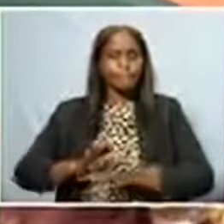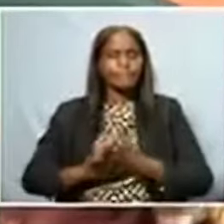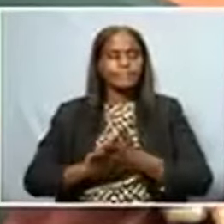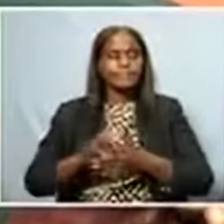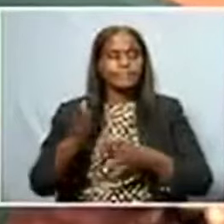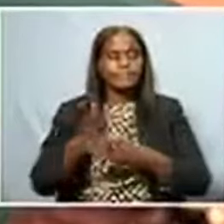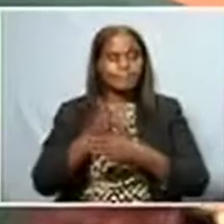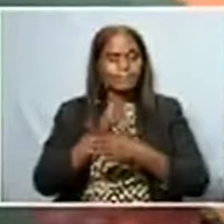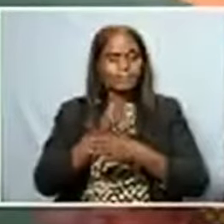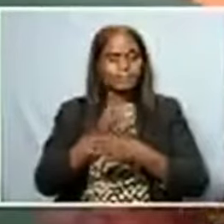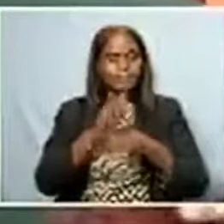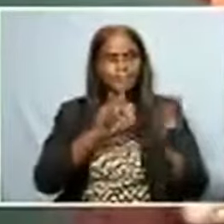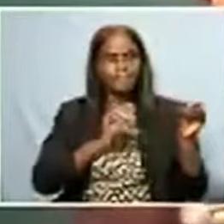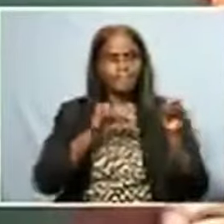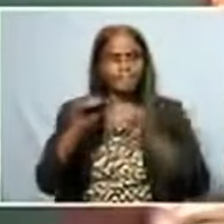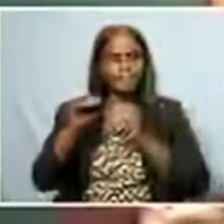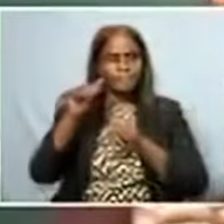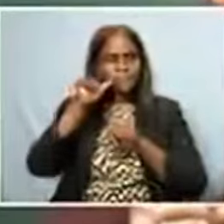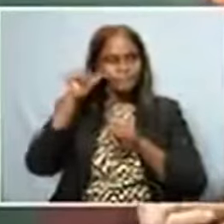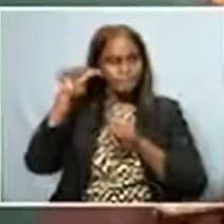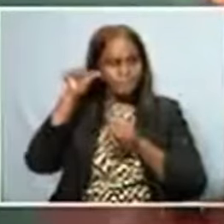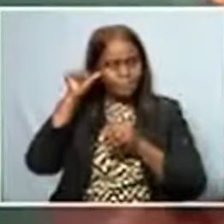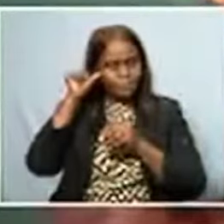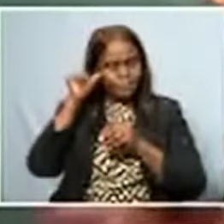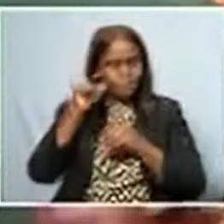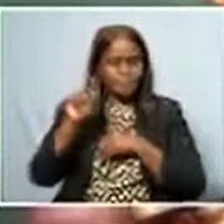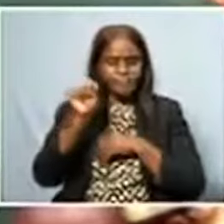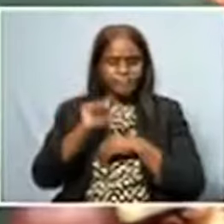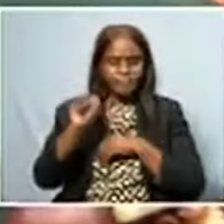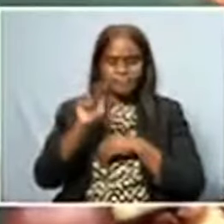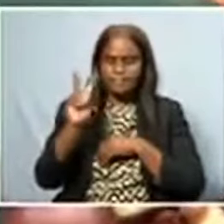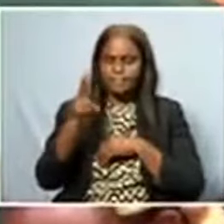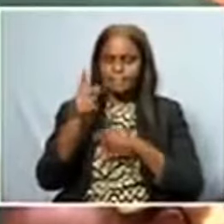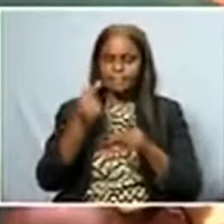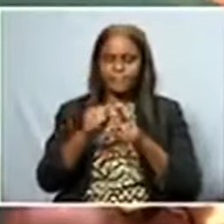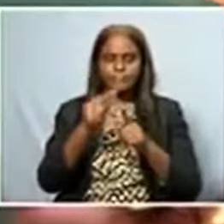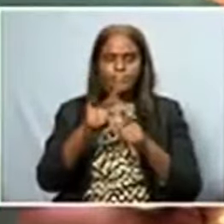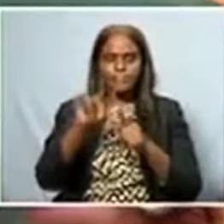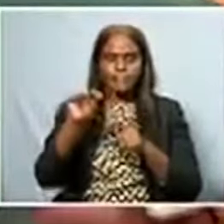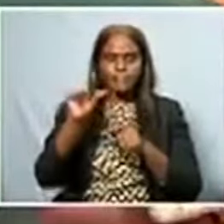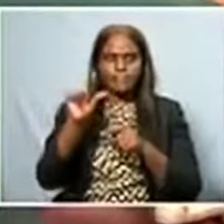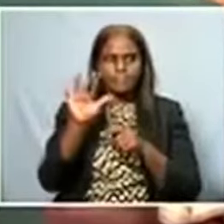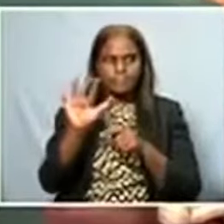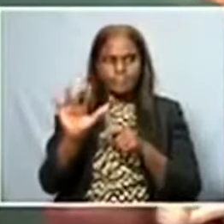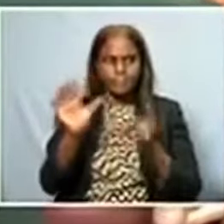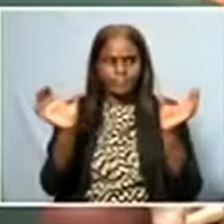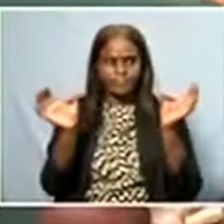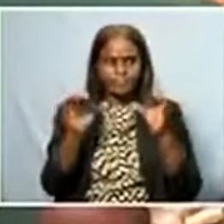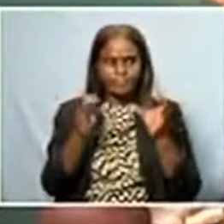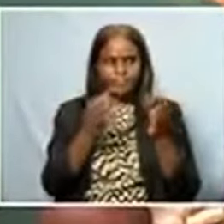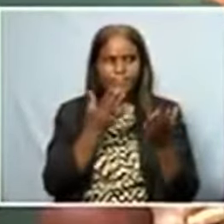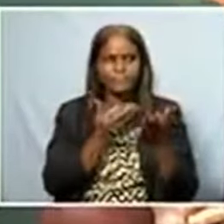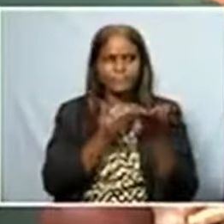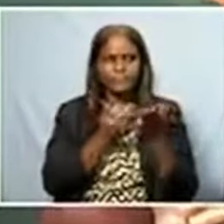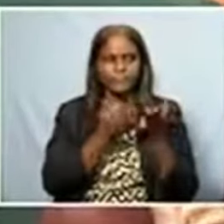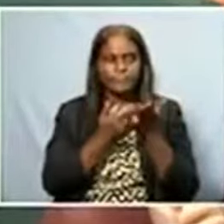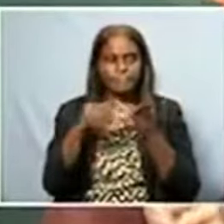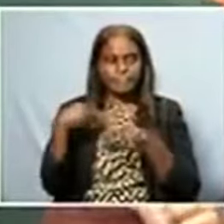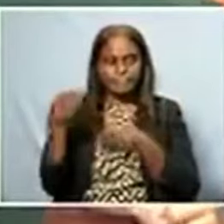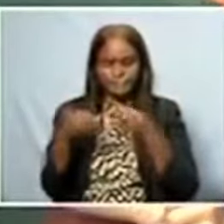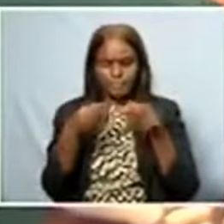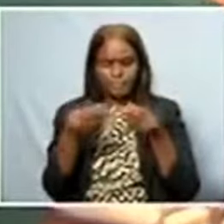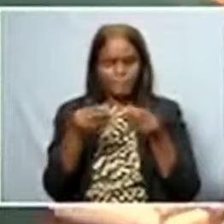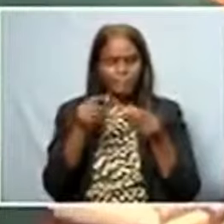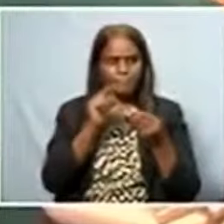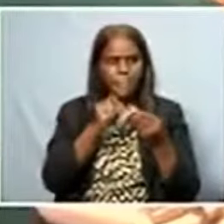When business adjourned yesterday, Tuesday, 2nd December 2025, the Committee of Supply on